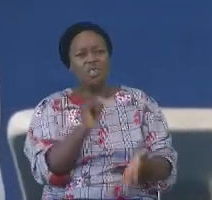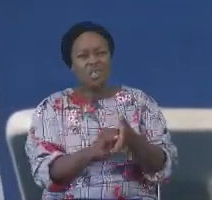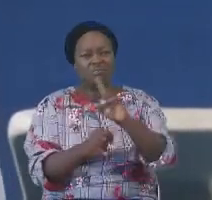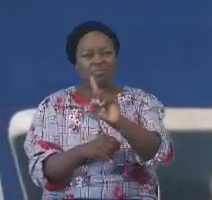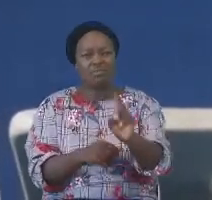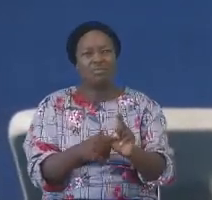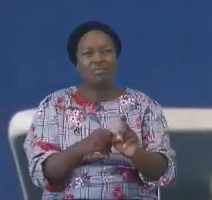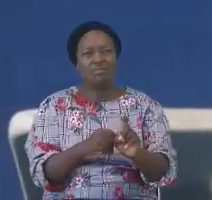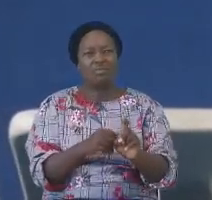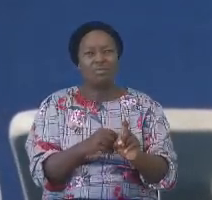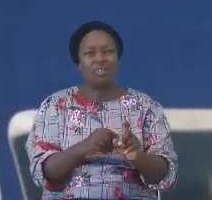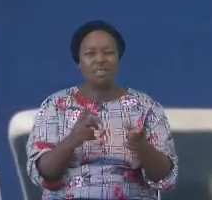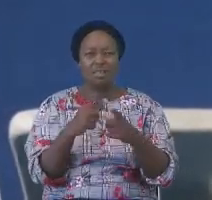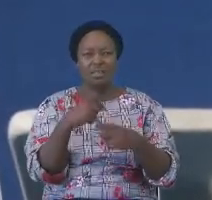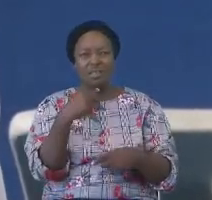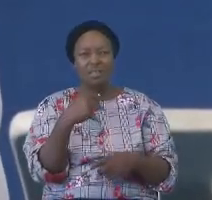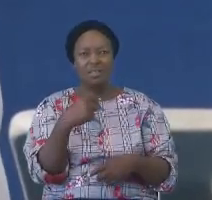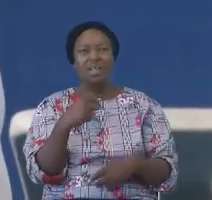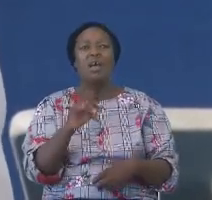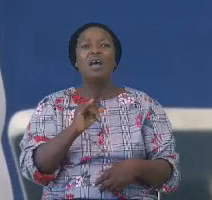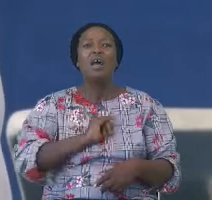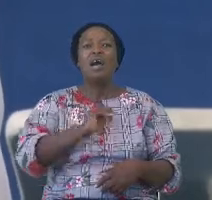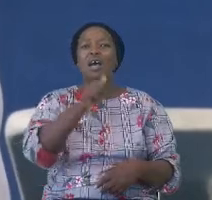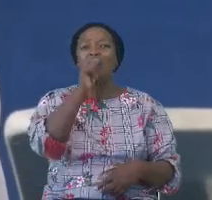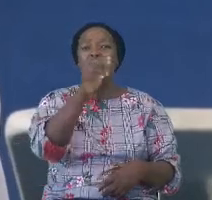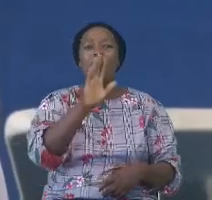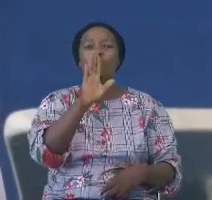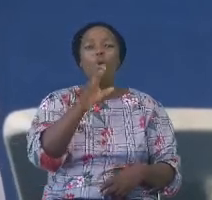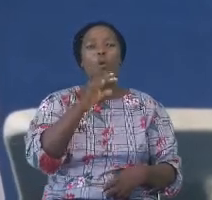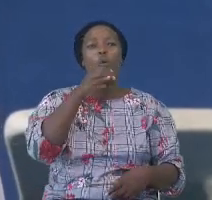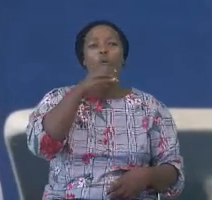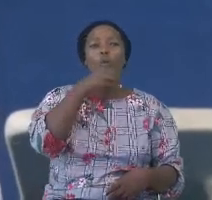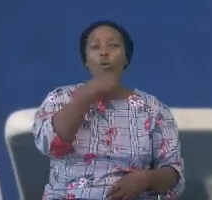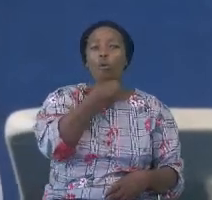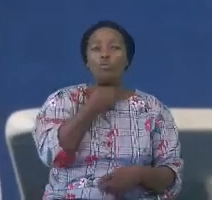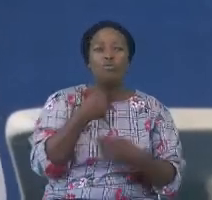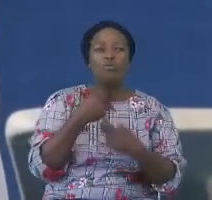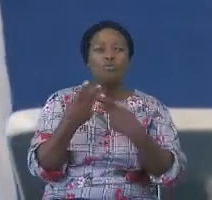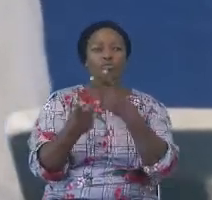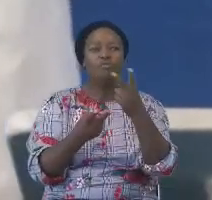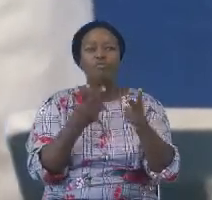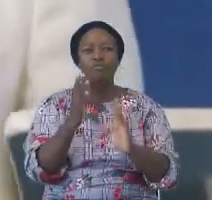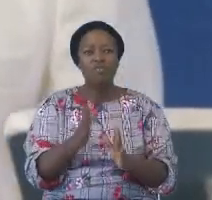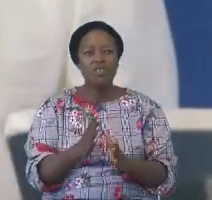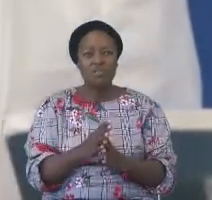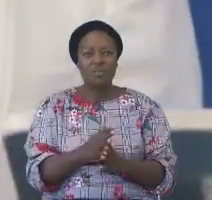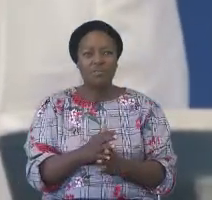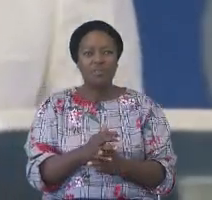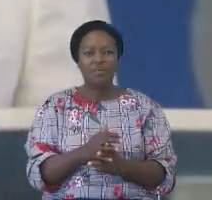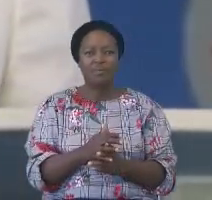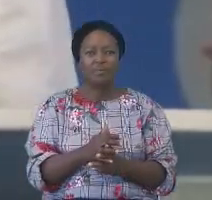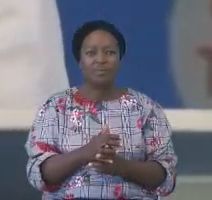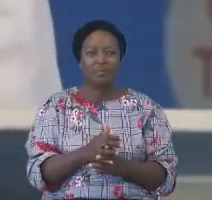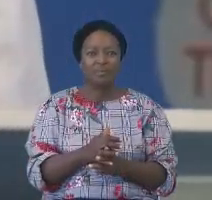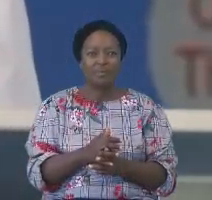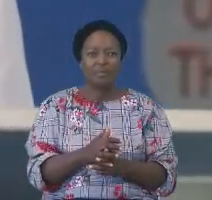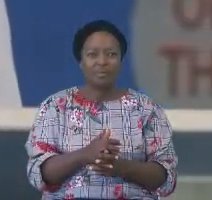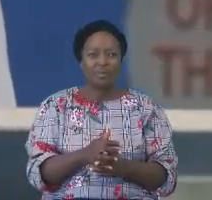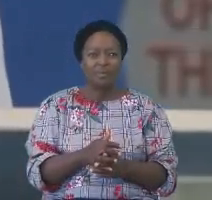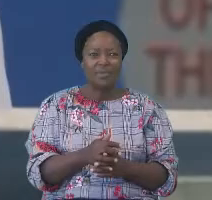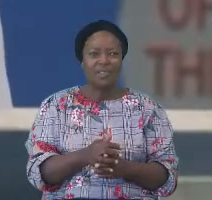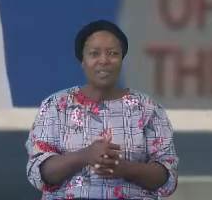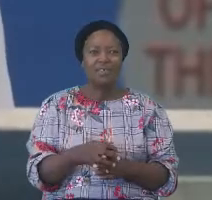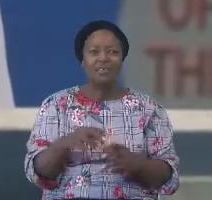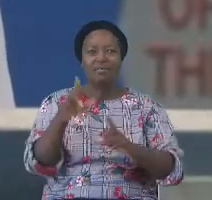knocking and you see who is that and he says i'm your old